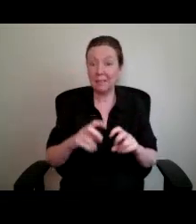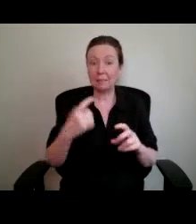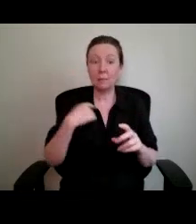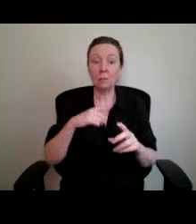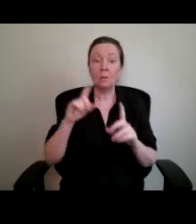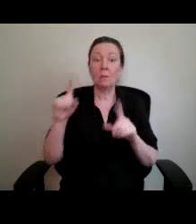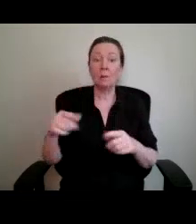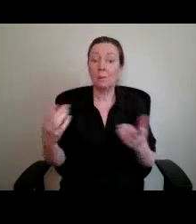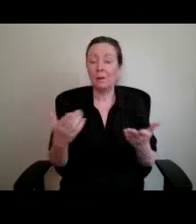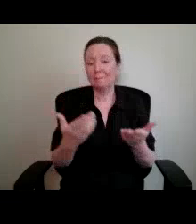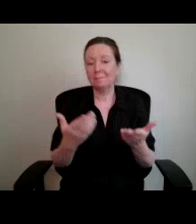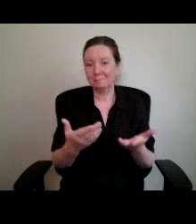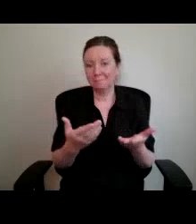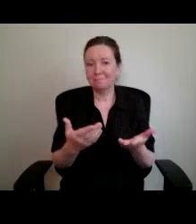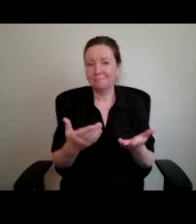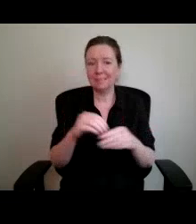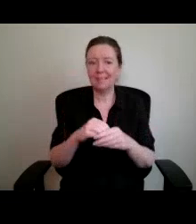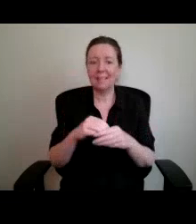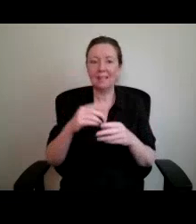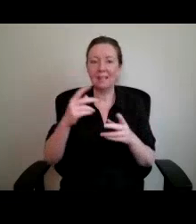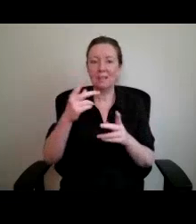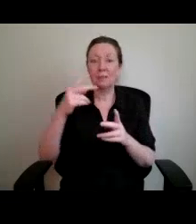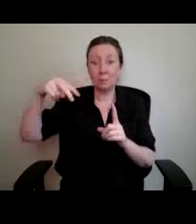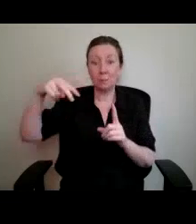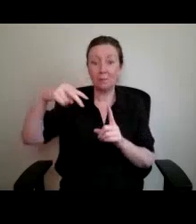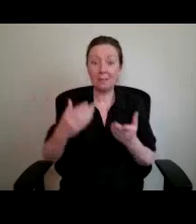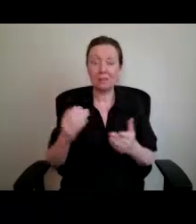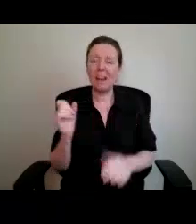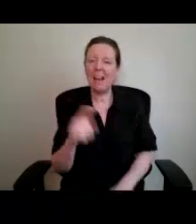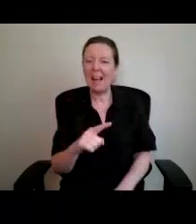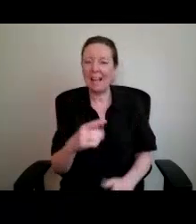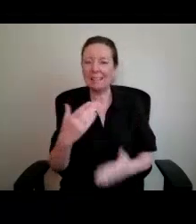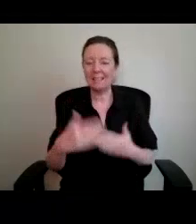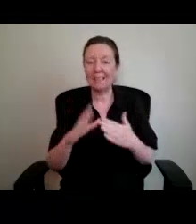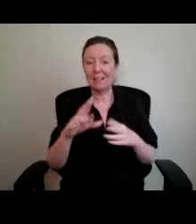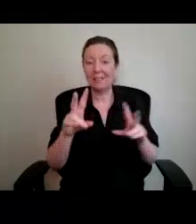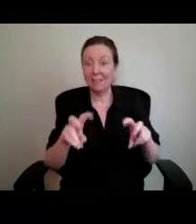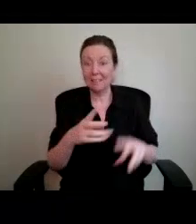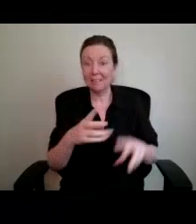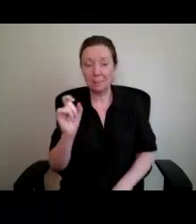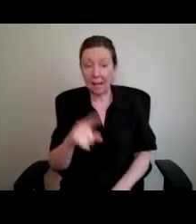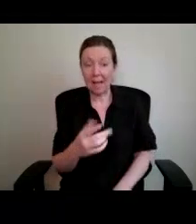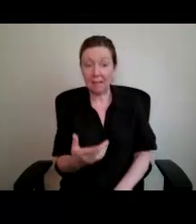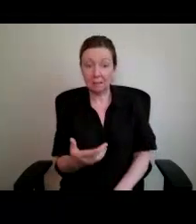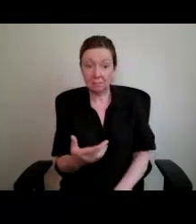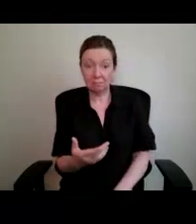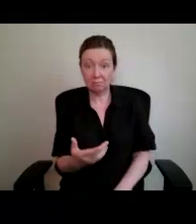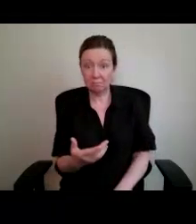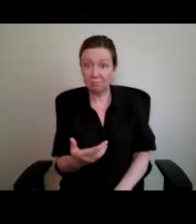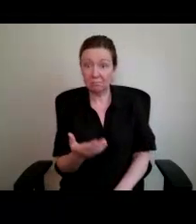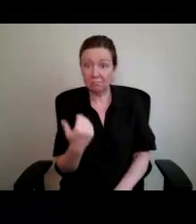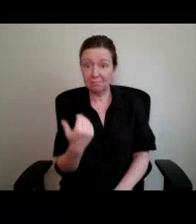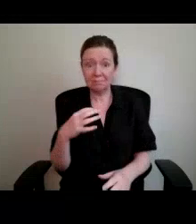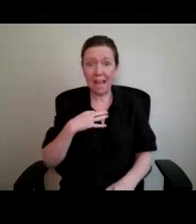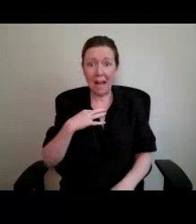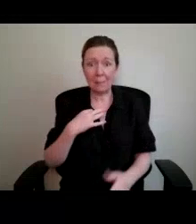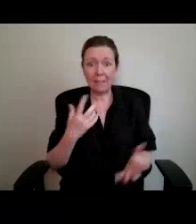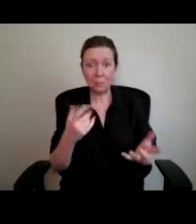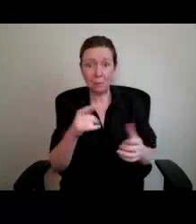TOPS. And the supervisor there asked her at the end of her community-based work assessment, put an application in, we want